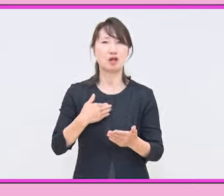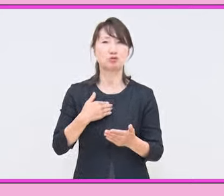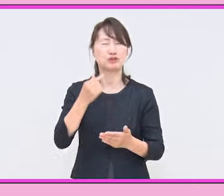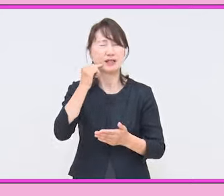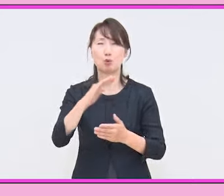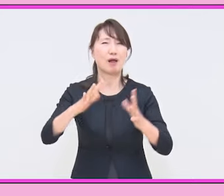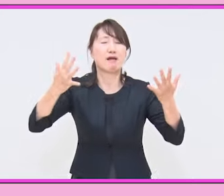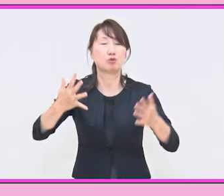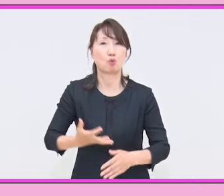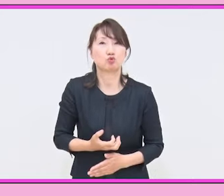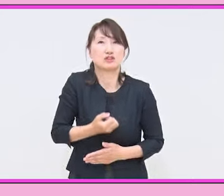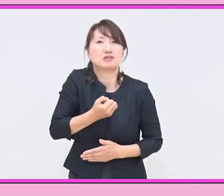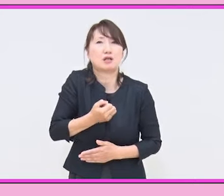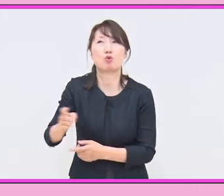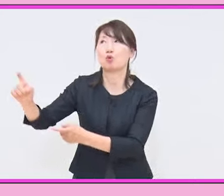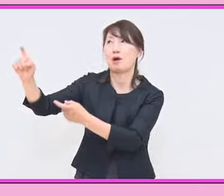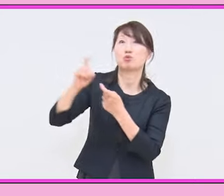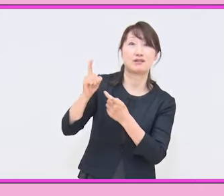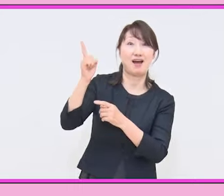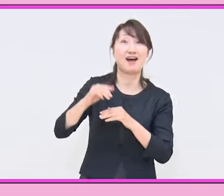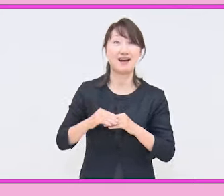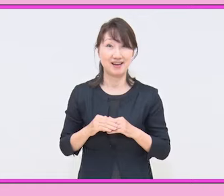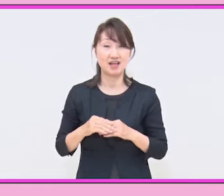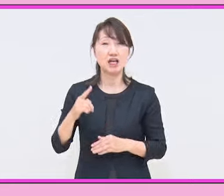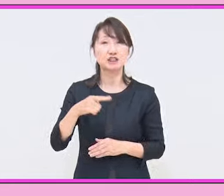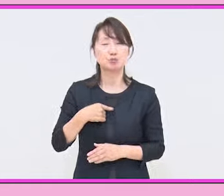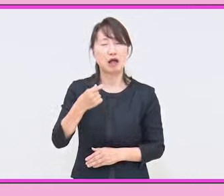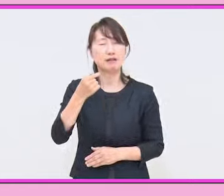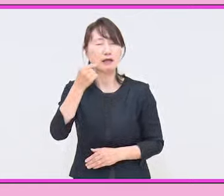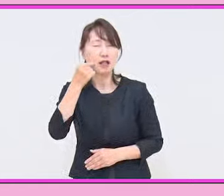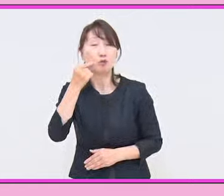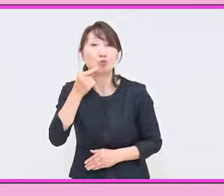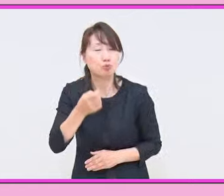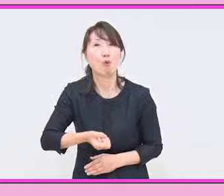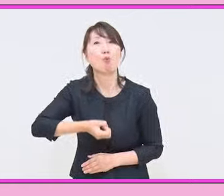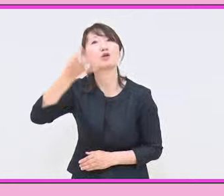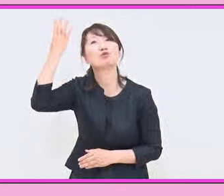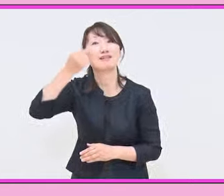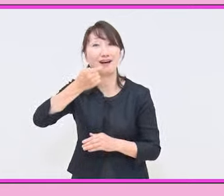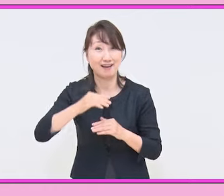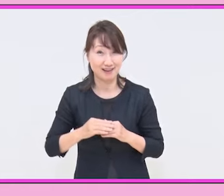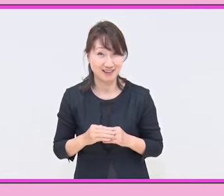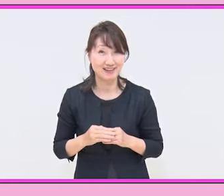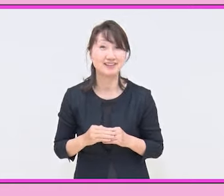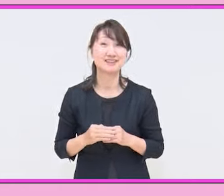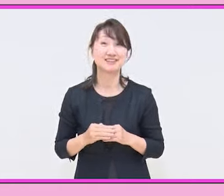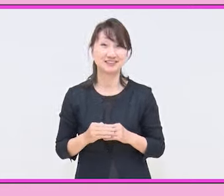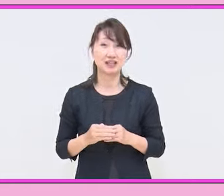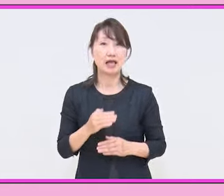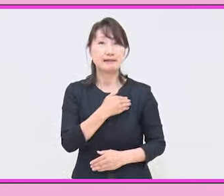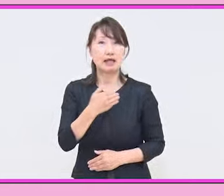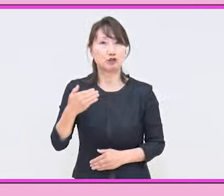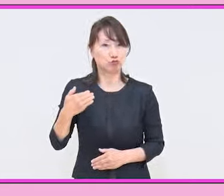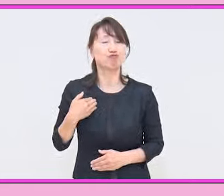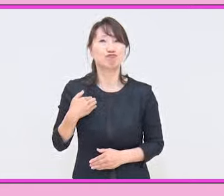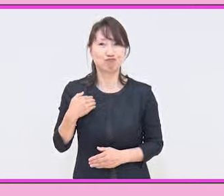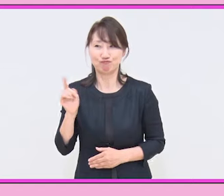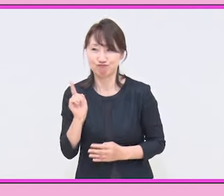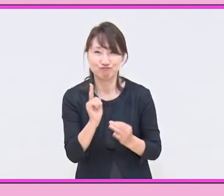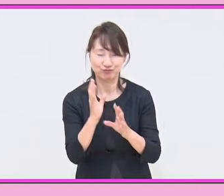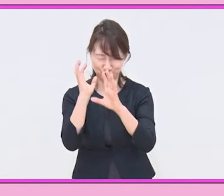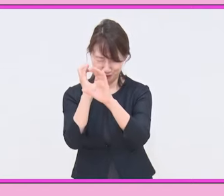nothing was impossible, and that I could forget the things that I couldn't do.And concentrate on the things that